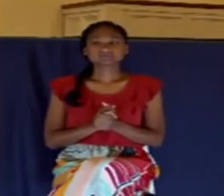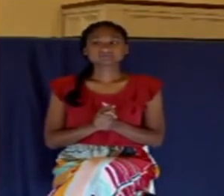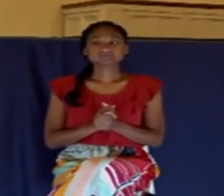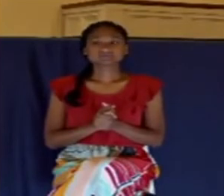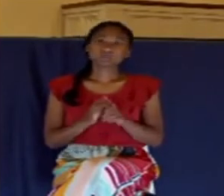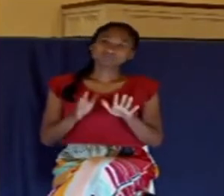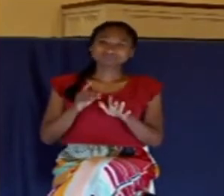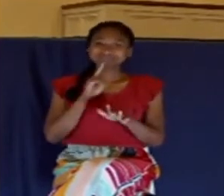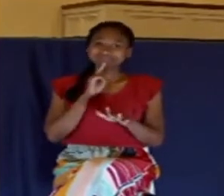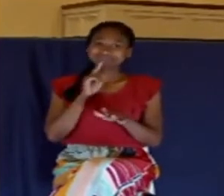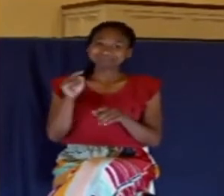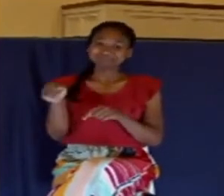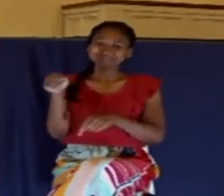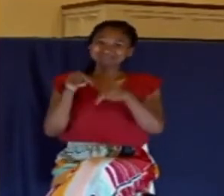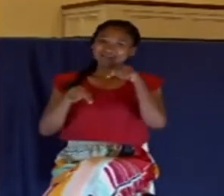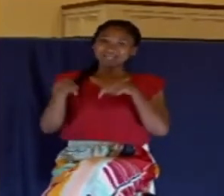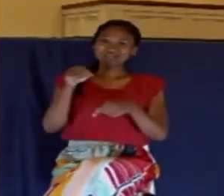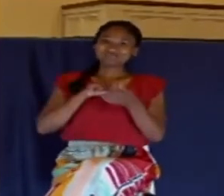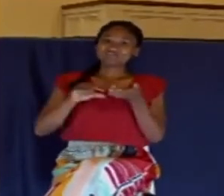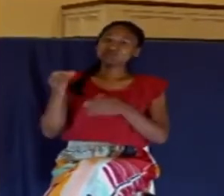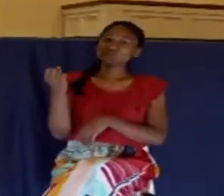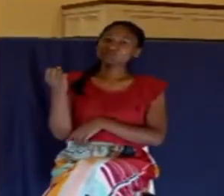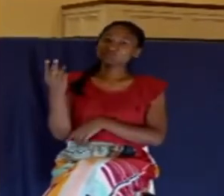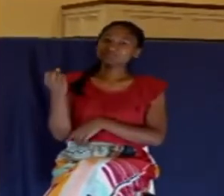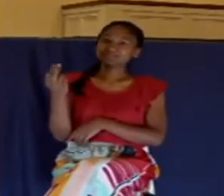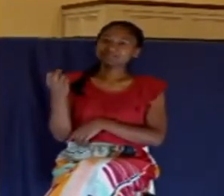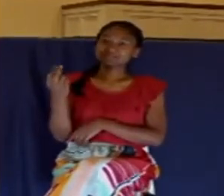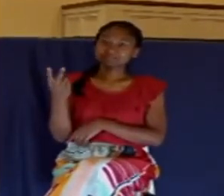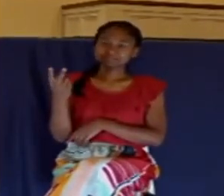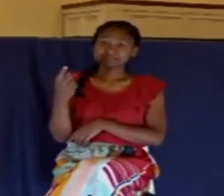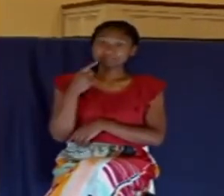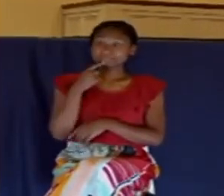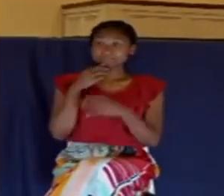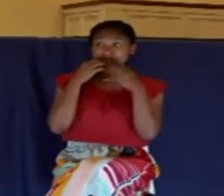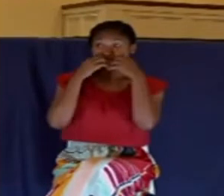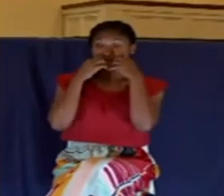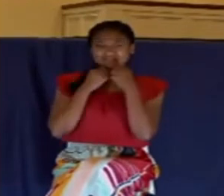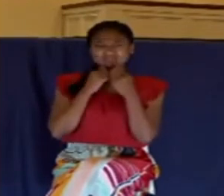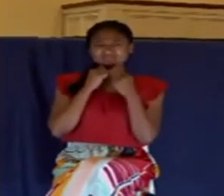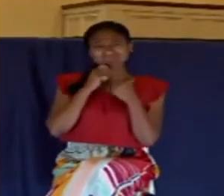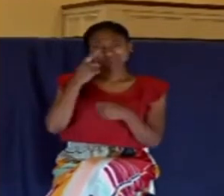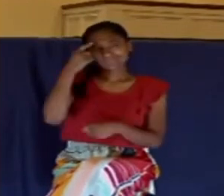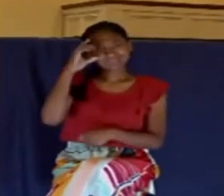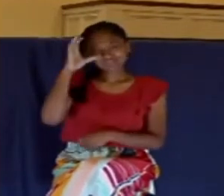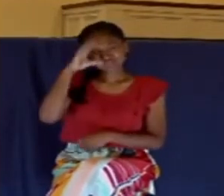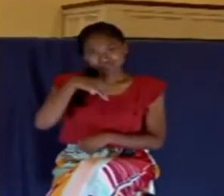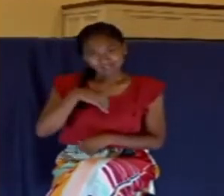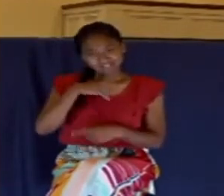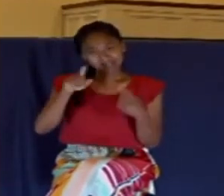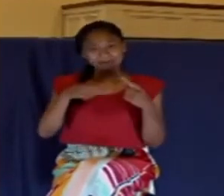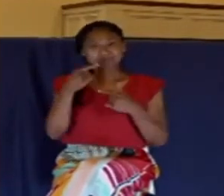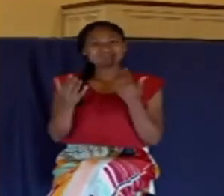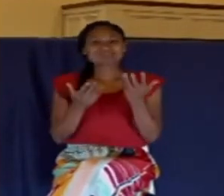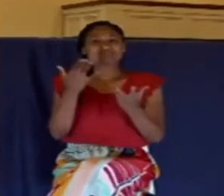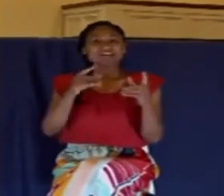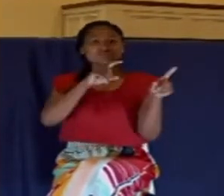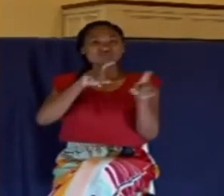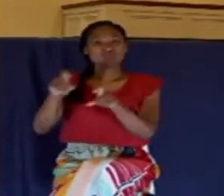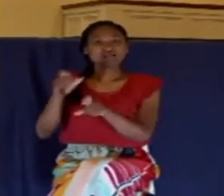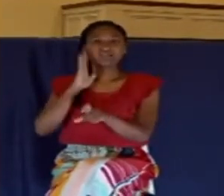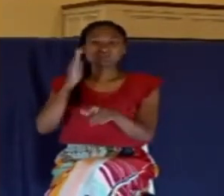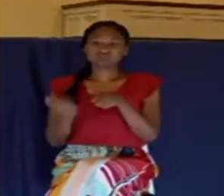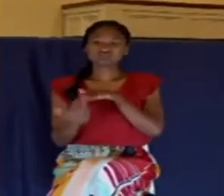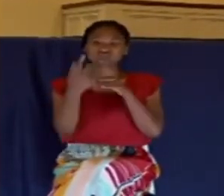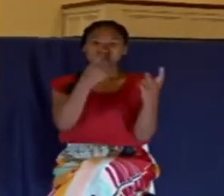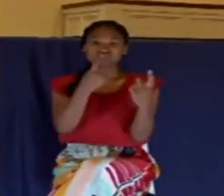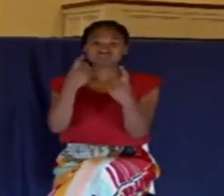Actually, we'll back up to verse 12. Beloved, think it not strange concerning the fiery trial which is to try you, as